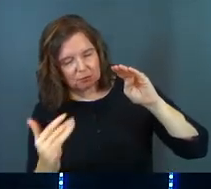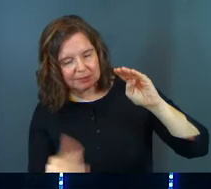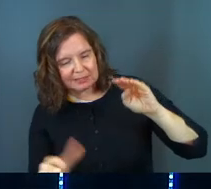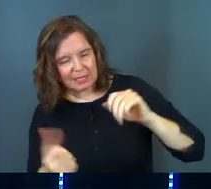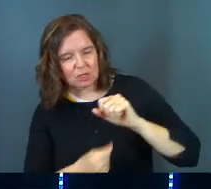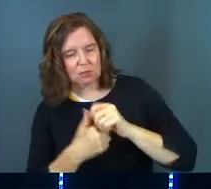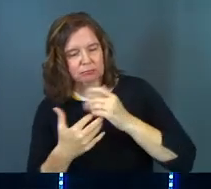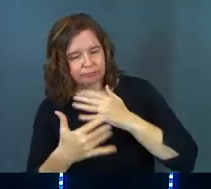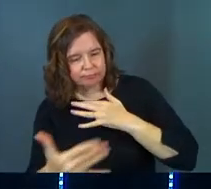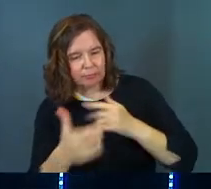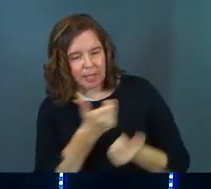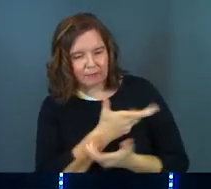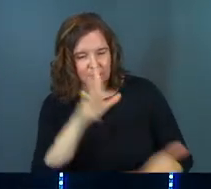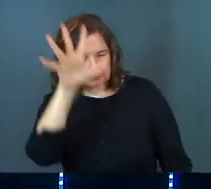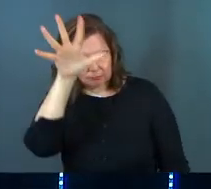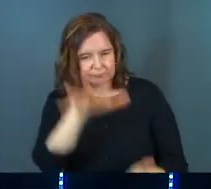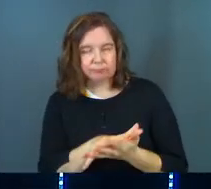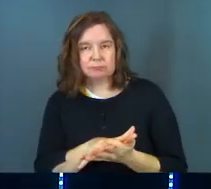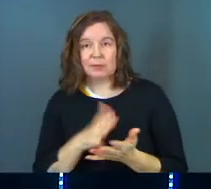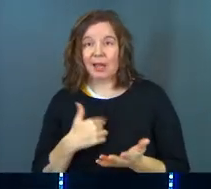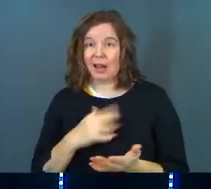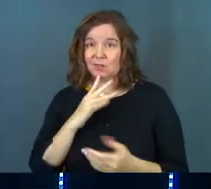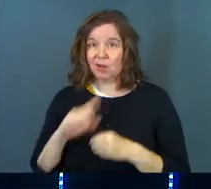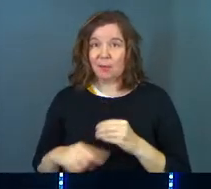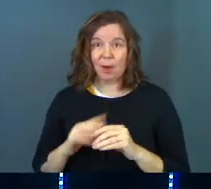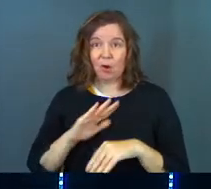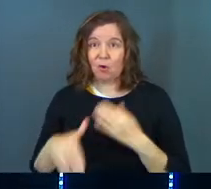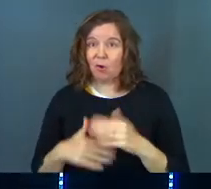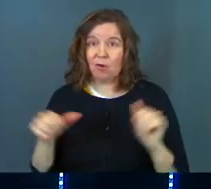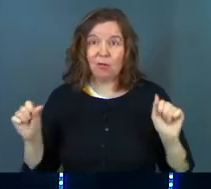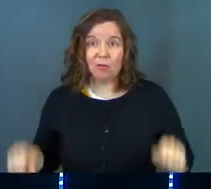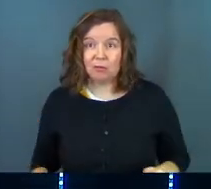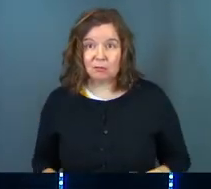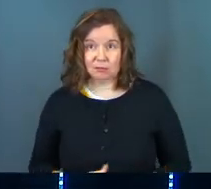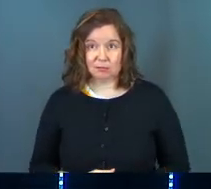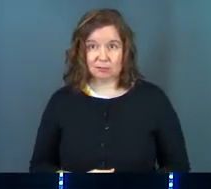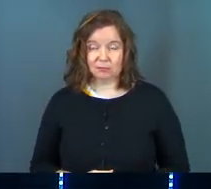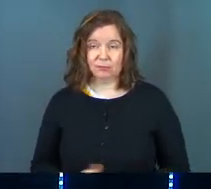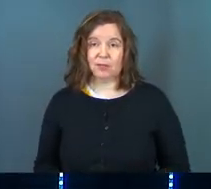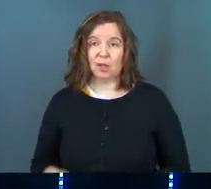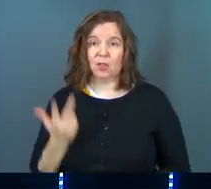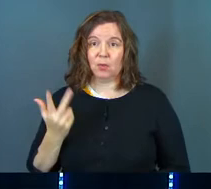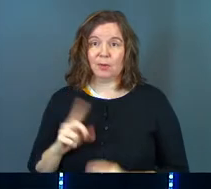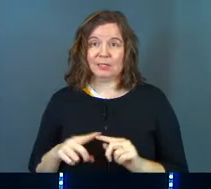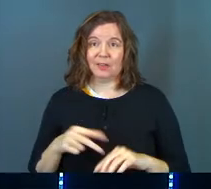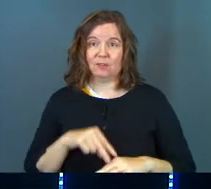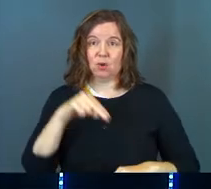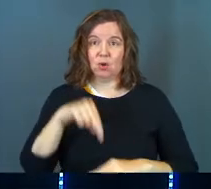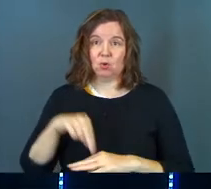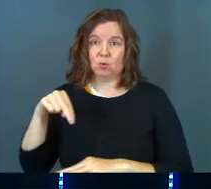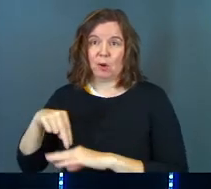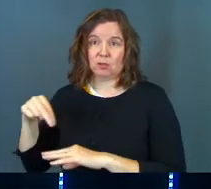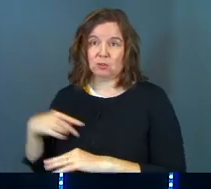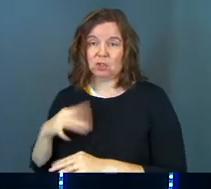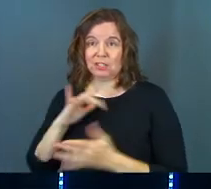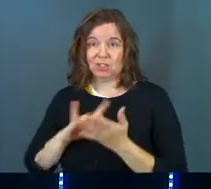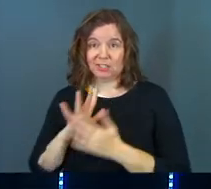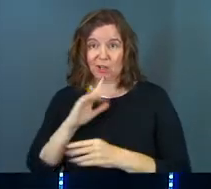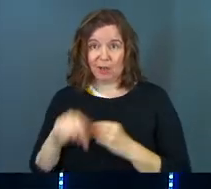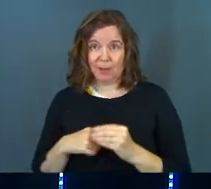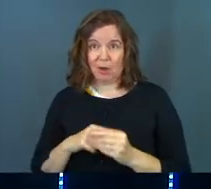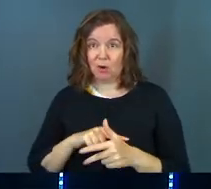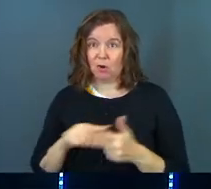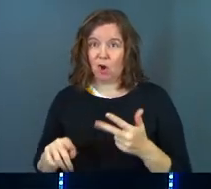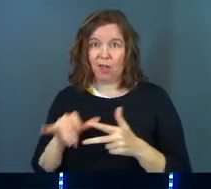here's what's 10 years from now. And I could talk about it all. There's three different resurrections Jesus is referring to